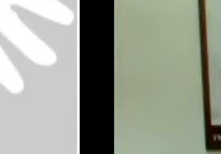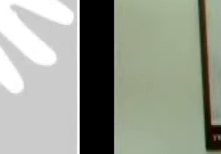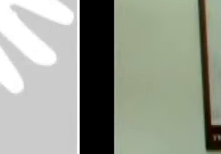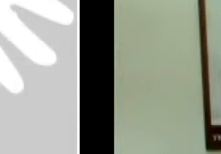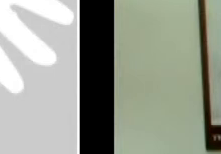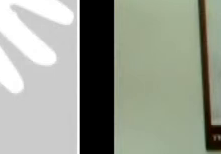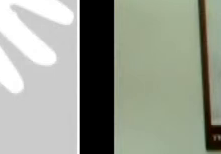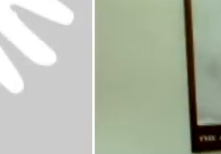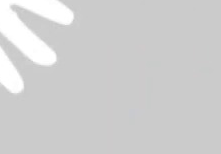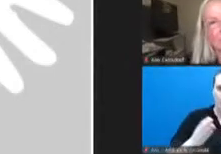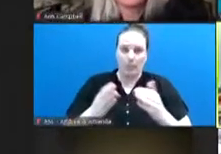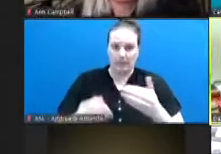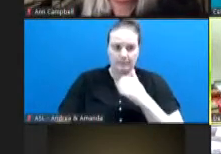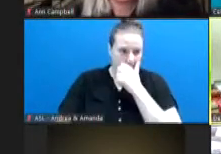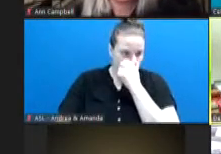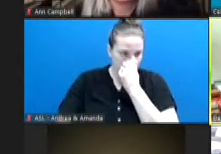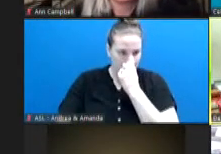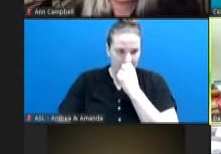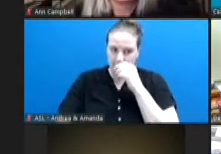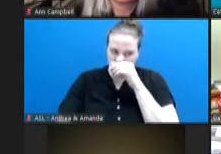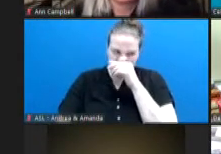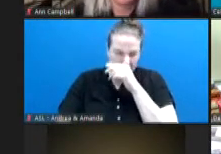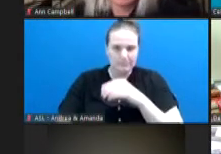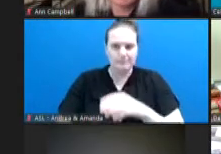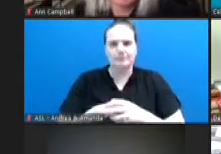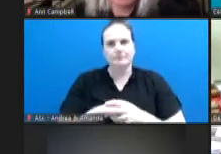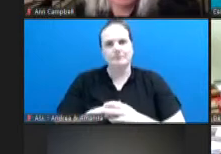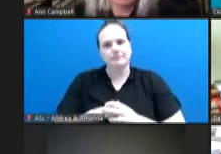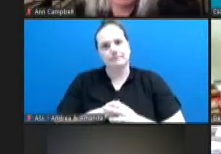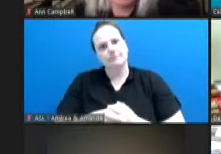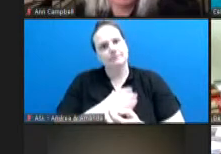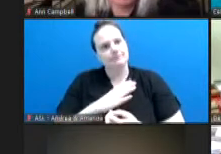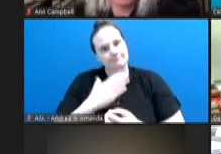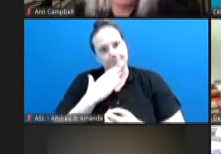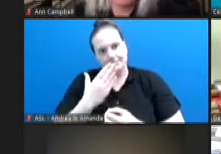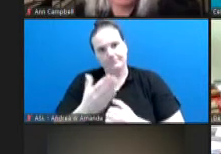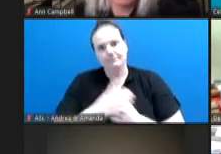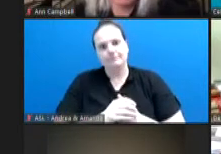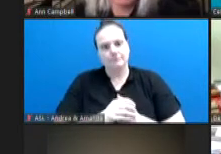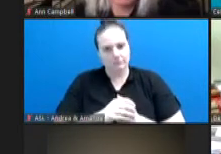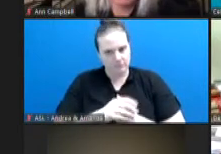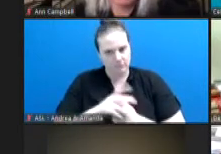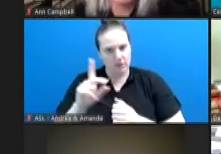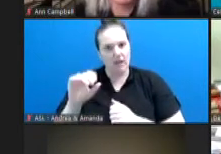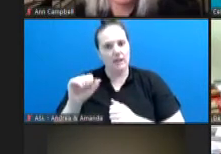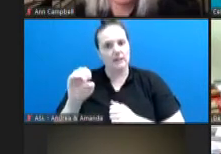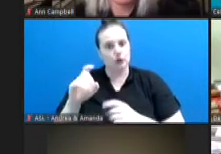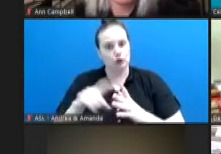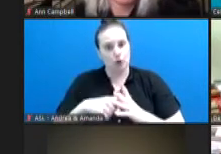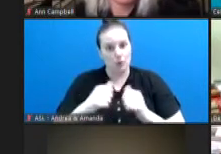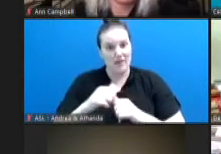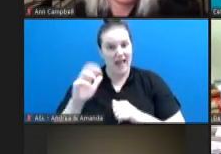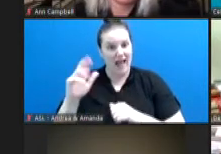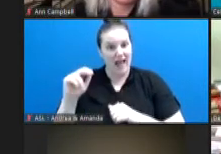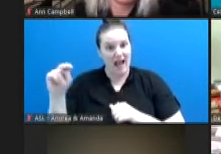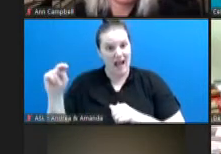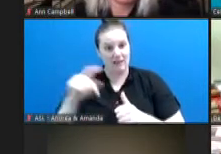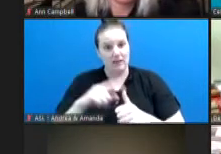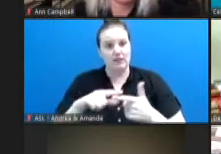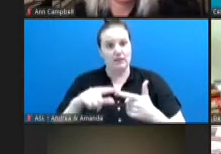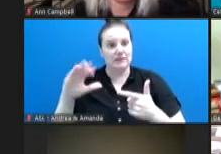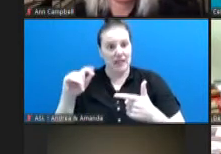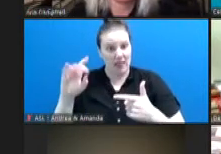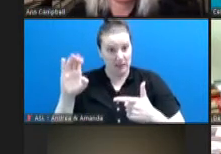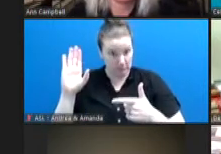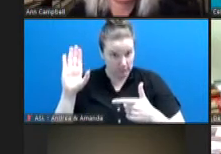and open it up for us. Thank you very much, Dennis. So we'll start with Anne, and then I see Celeste hand is